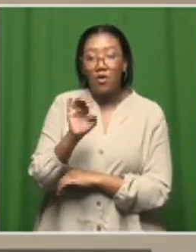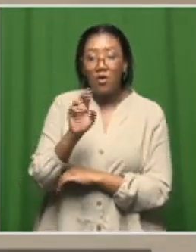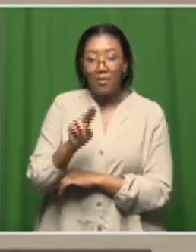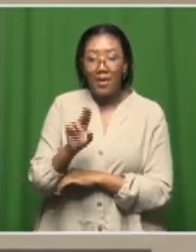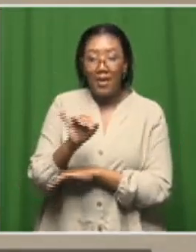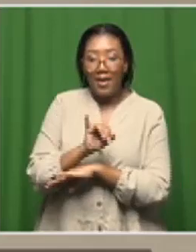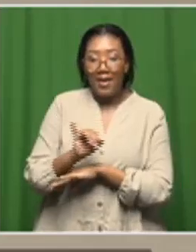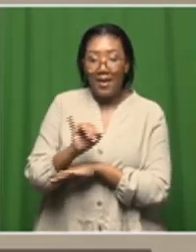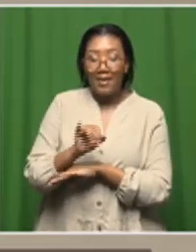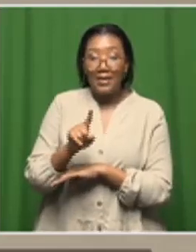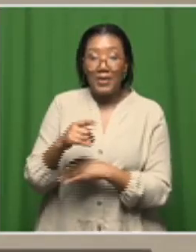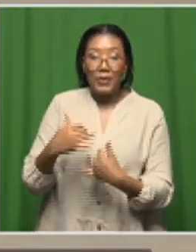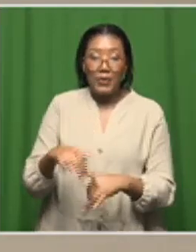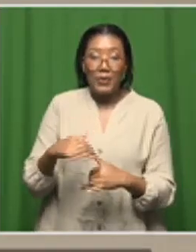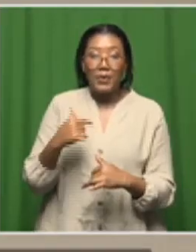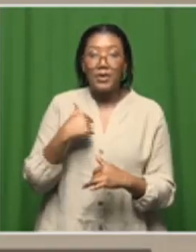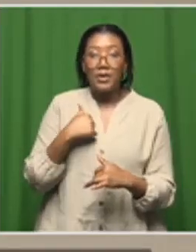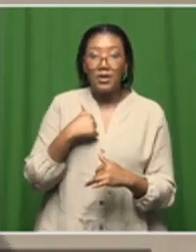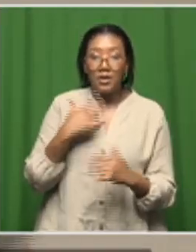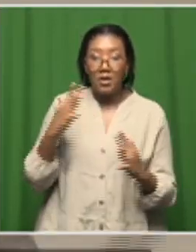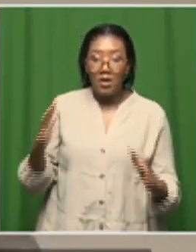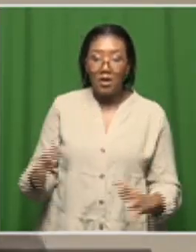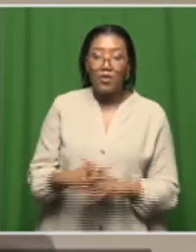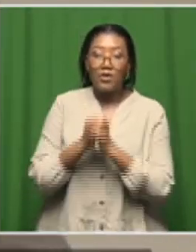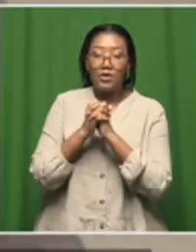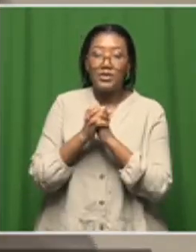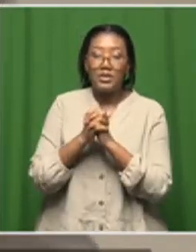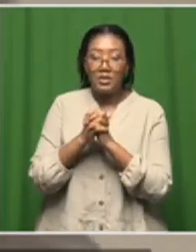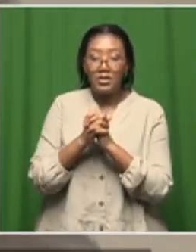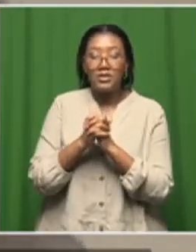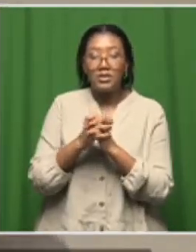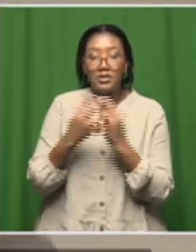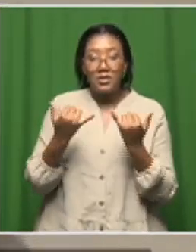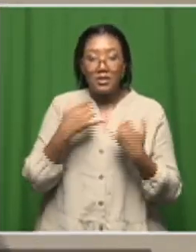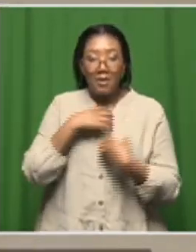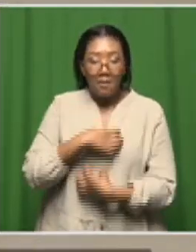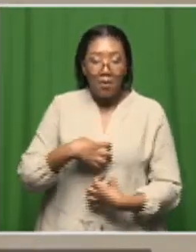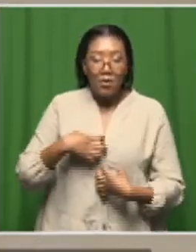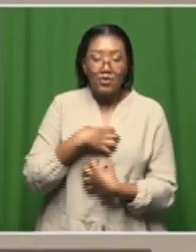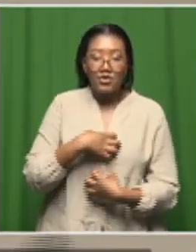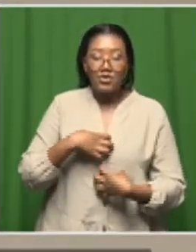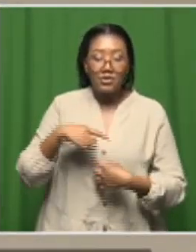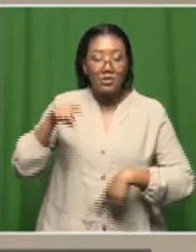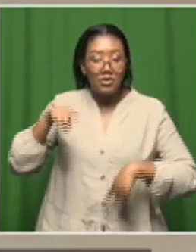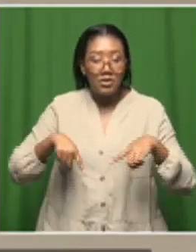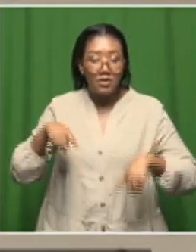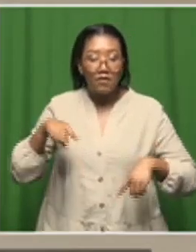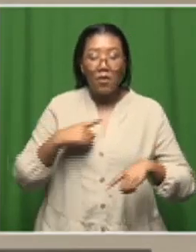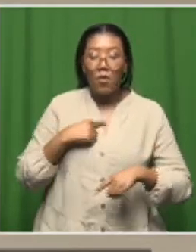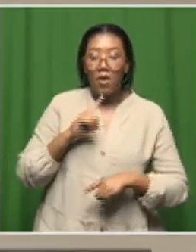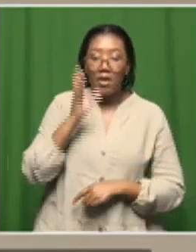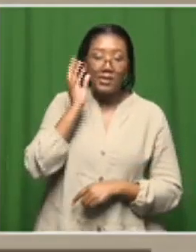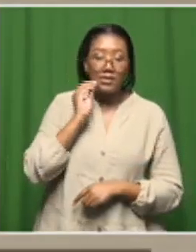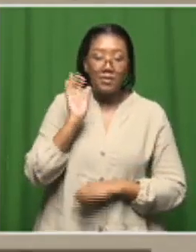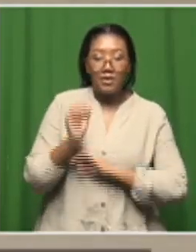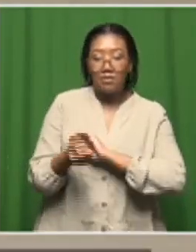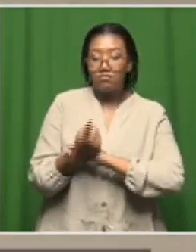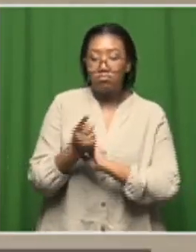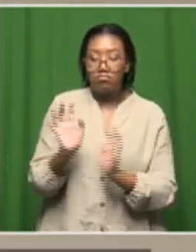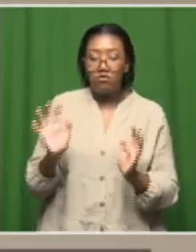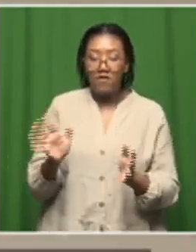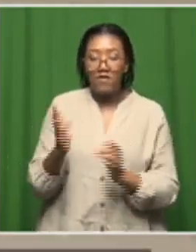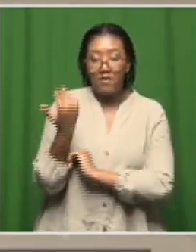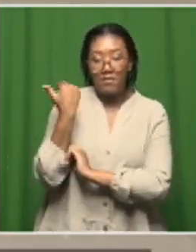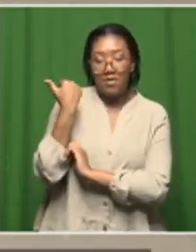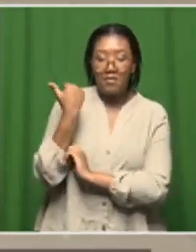about reconciliation and mixed emotions because of the atrocities that happened to the people